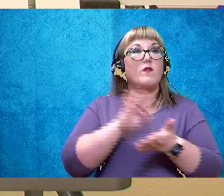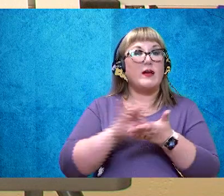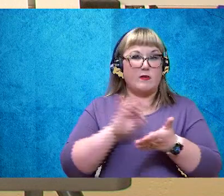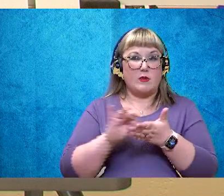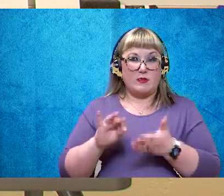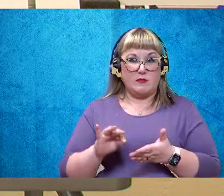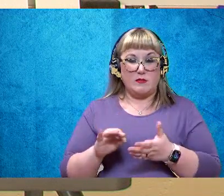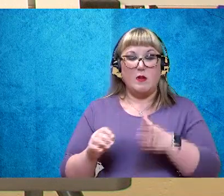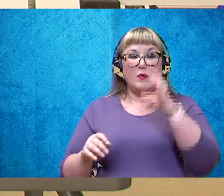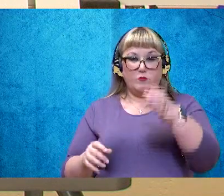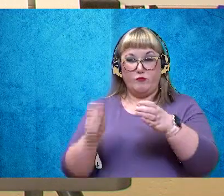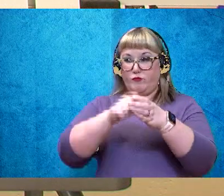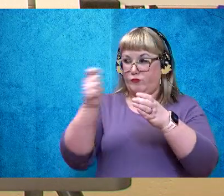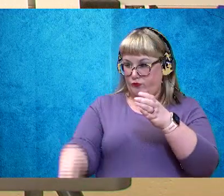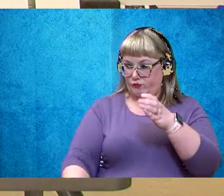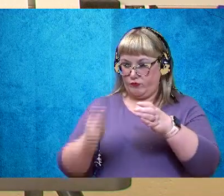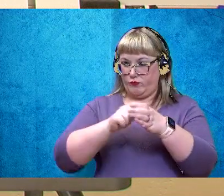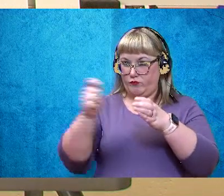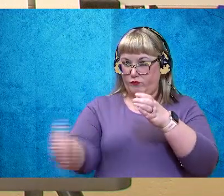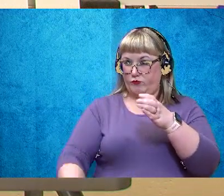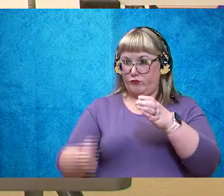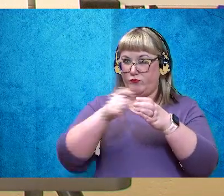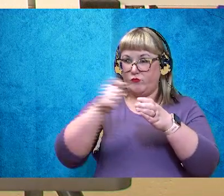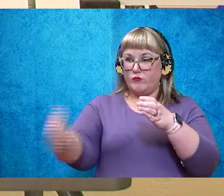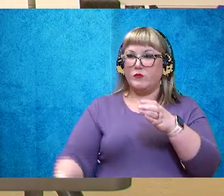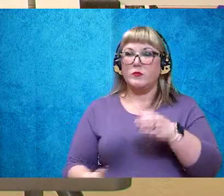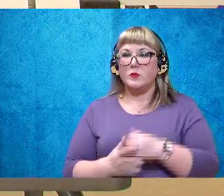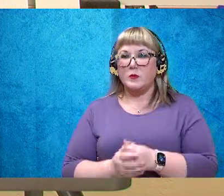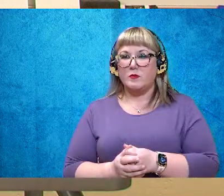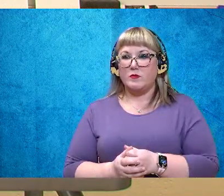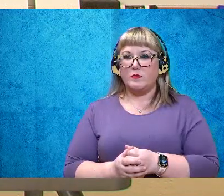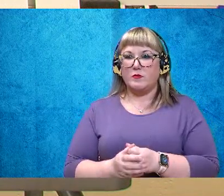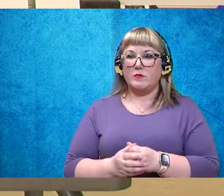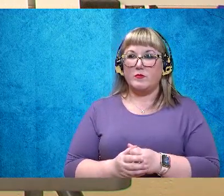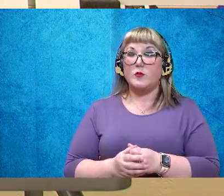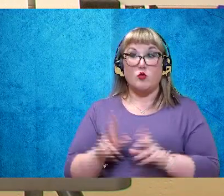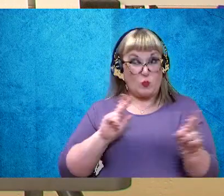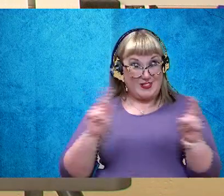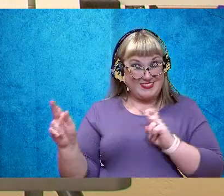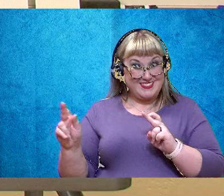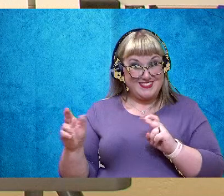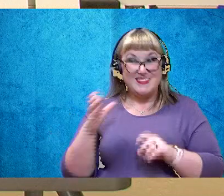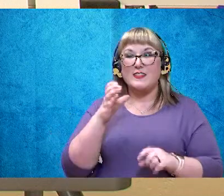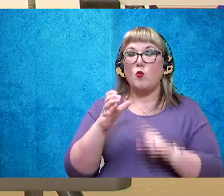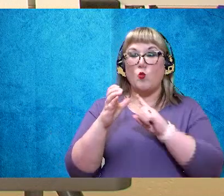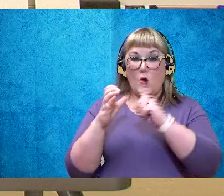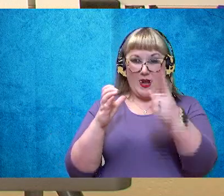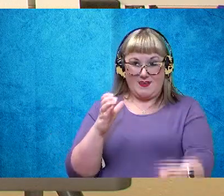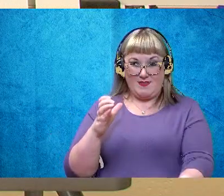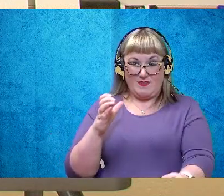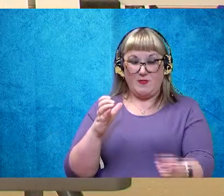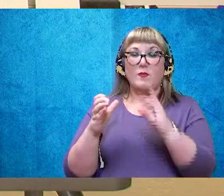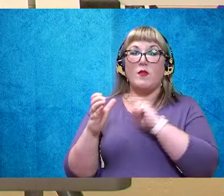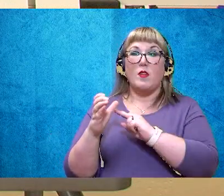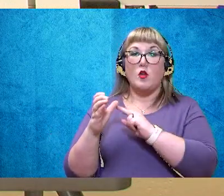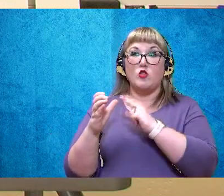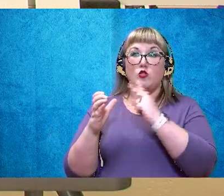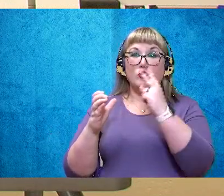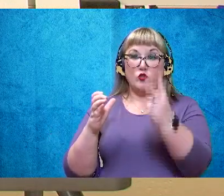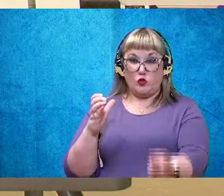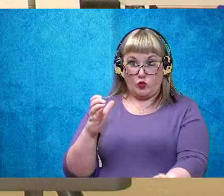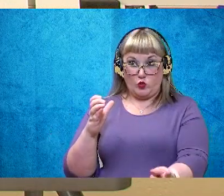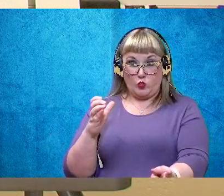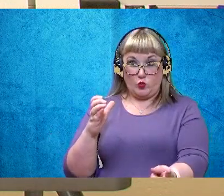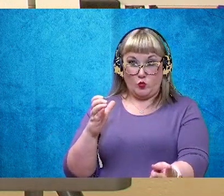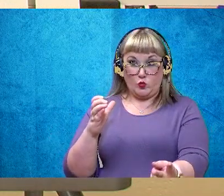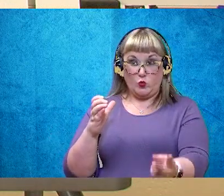take them from my hand and put them down on the table as we count them. Let's count those together. Are you ready? 1,